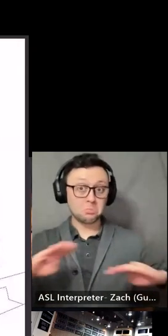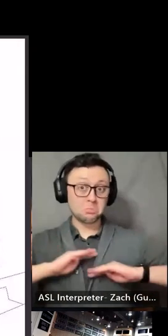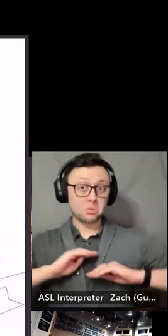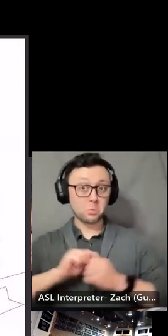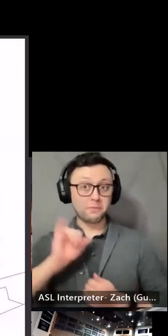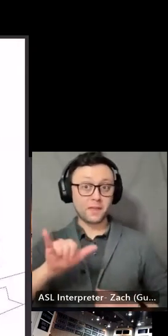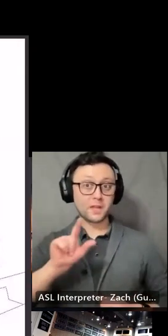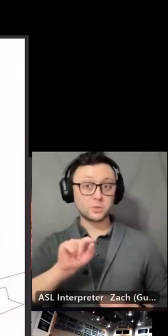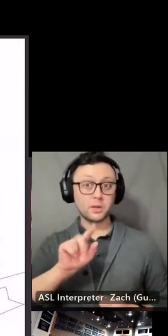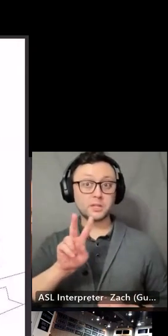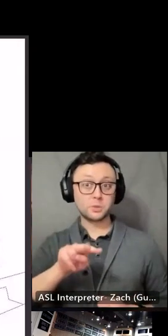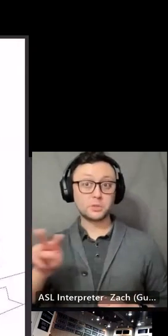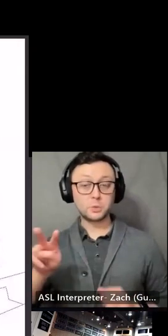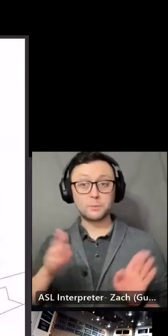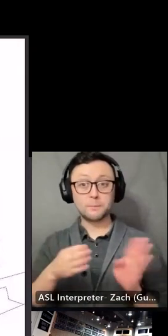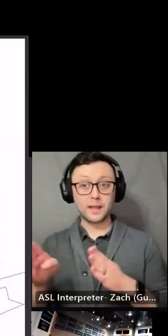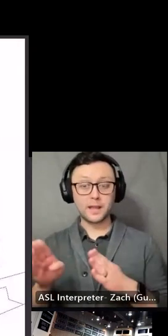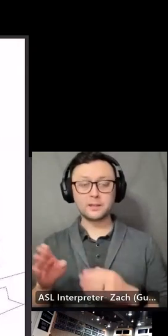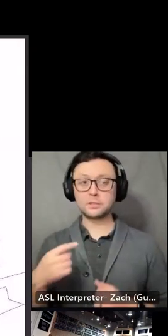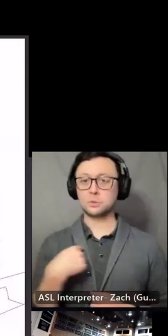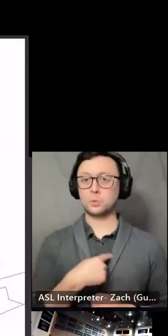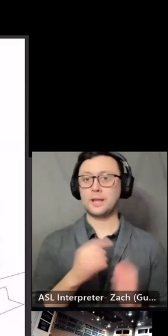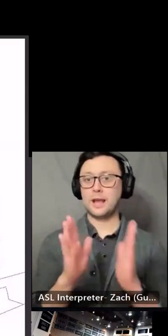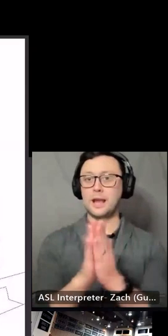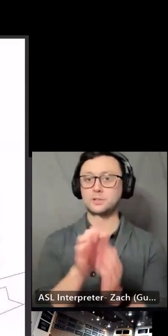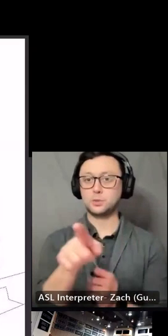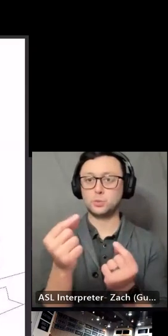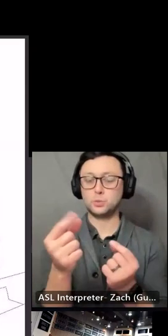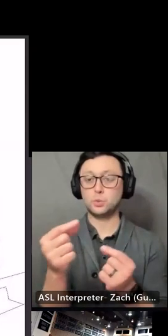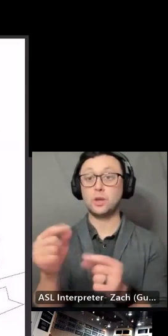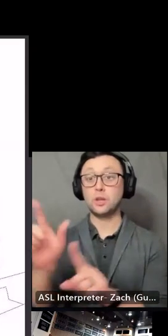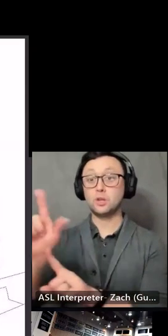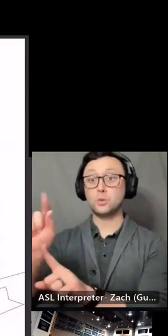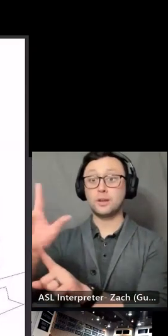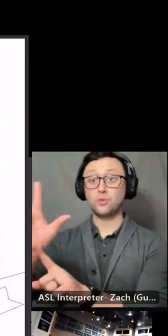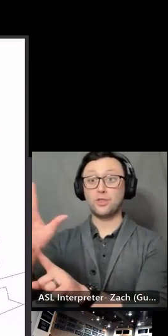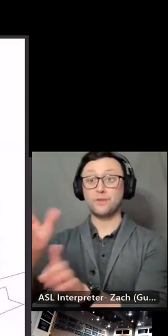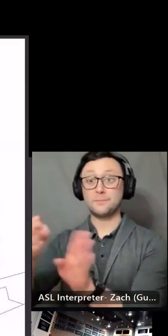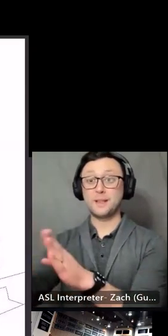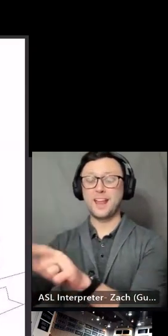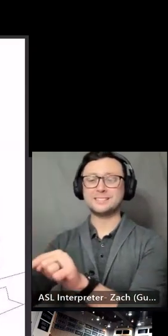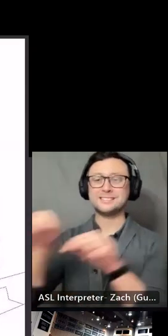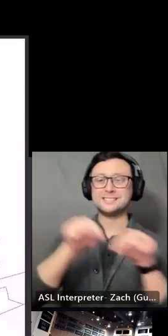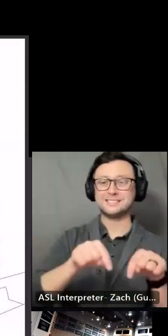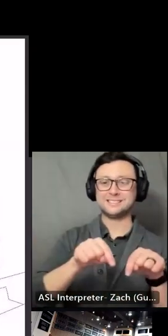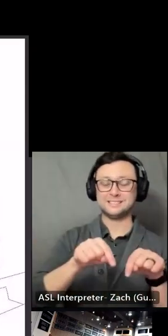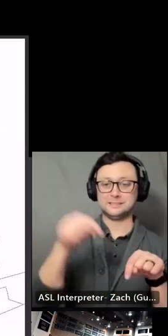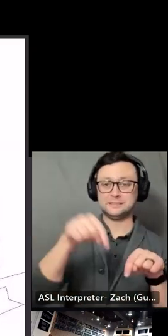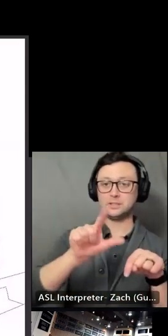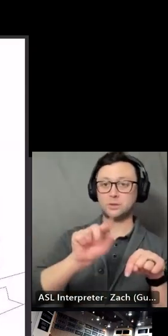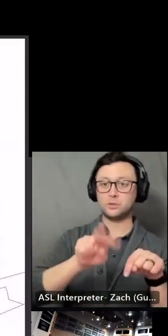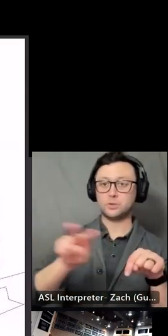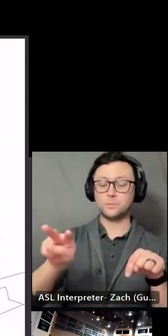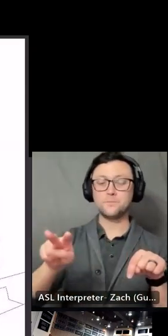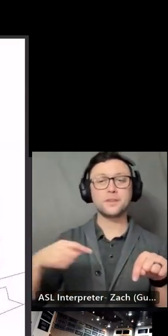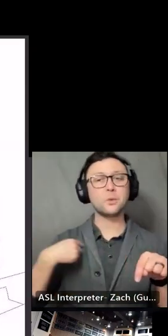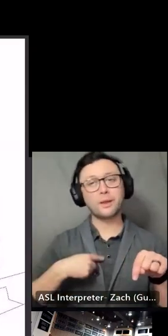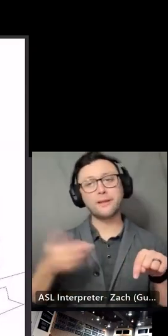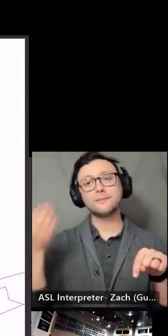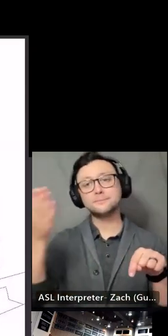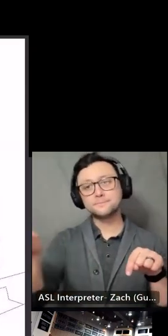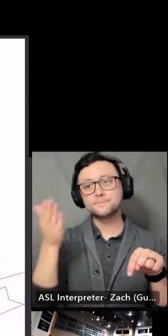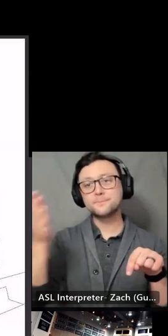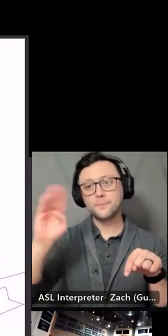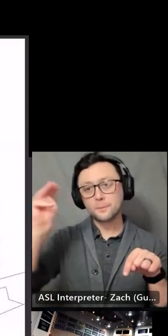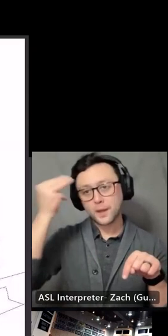plan. All we're asking is for you to go back to that plan. And the reason that we keep bringing up the mayor and the reason that we